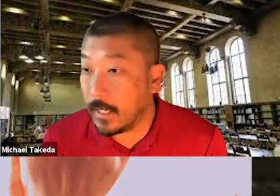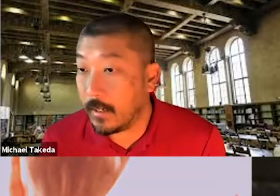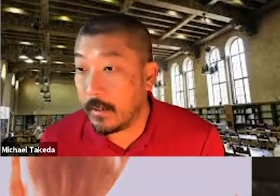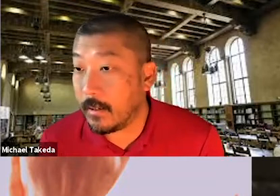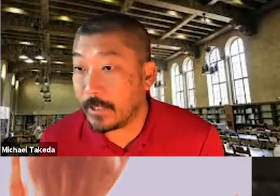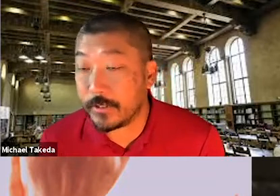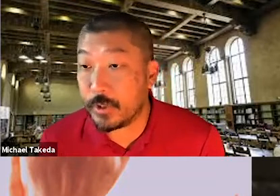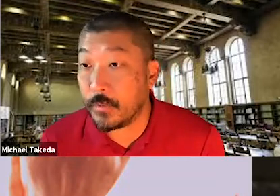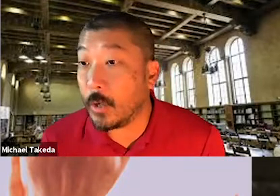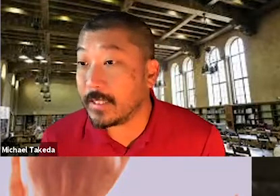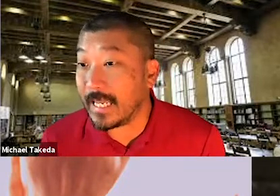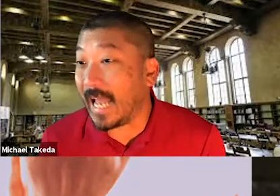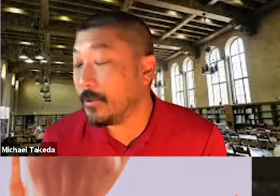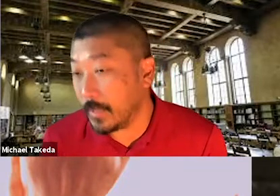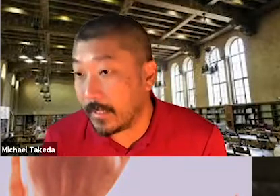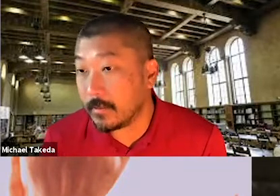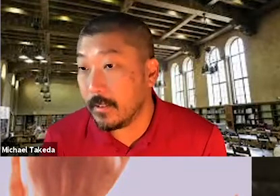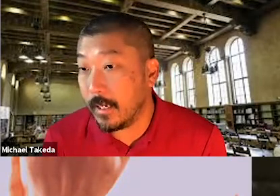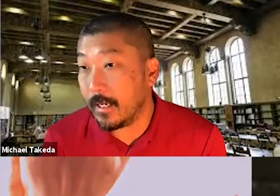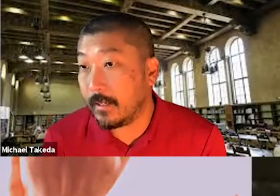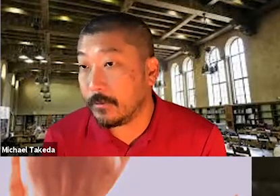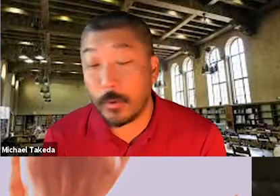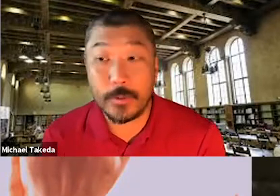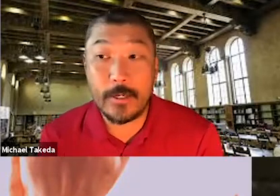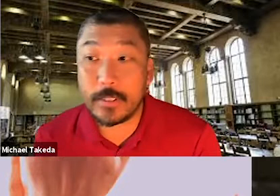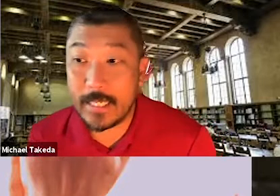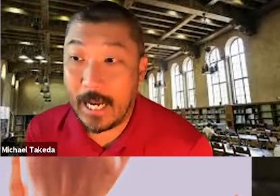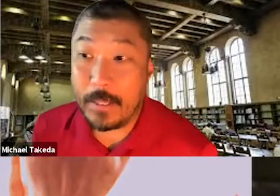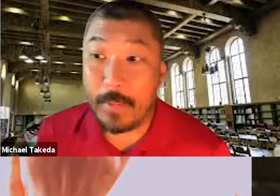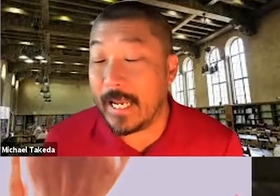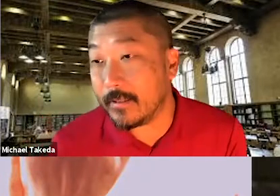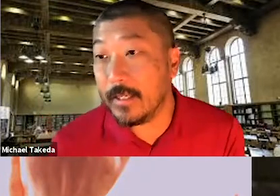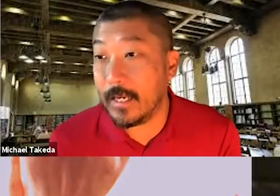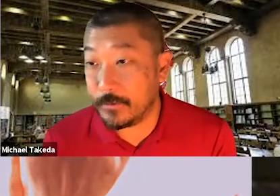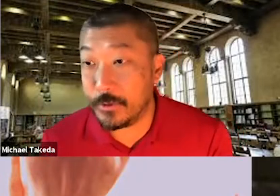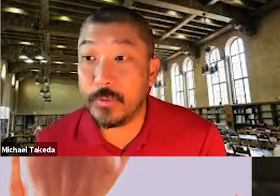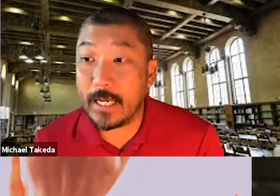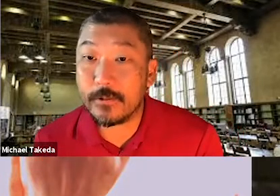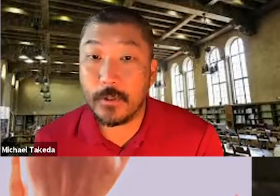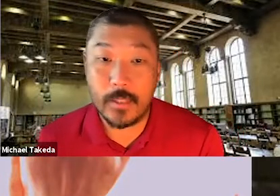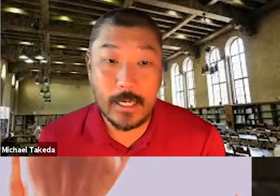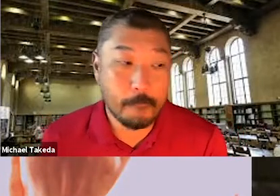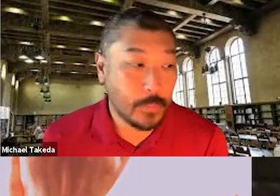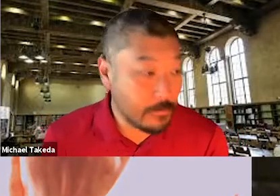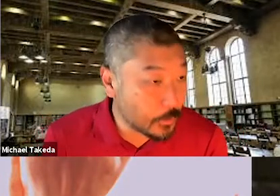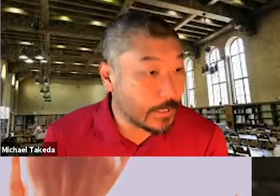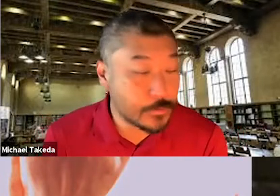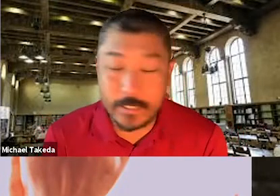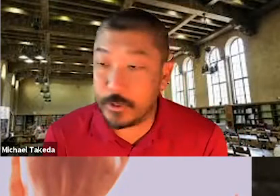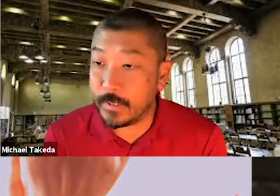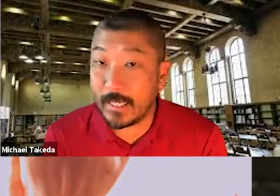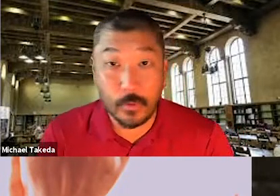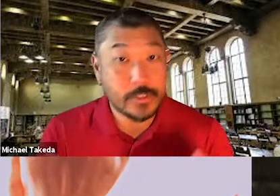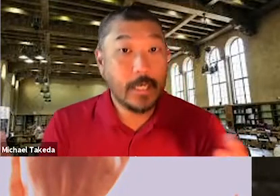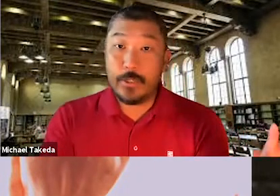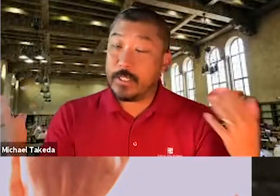oftentimes adjuncts don't know that they can do that, nor do they know that they can be paid to do that. So if you are interested